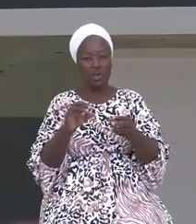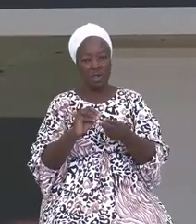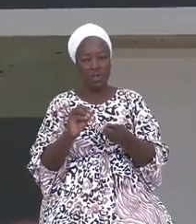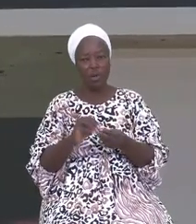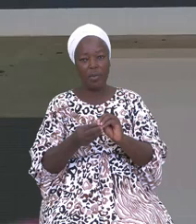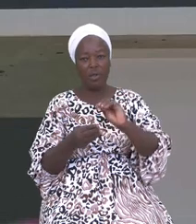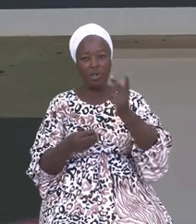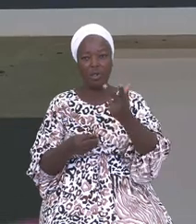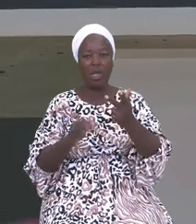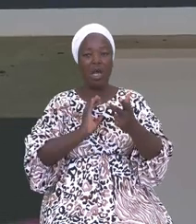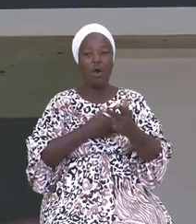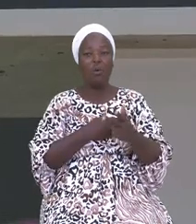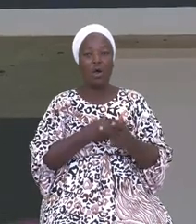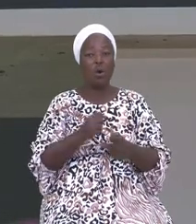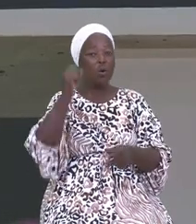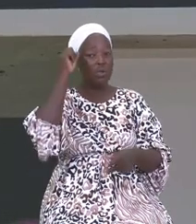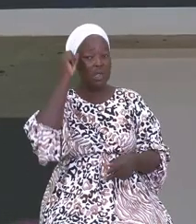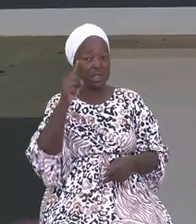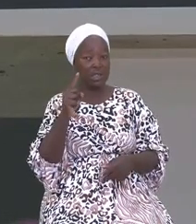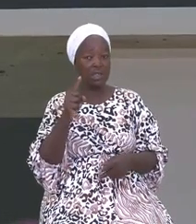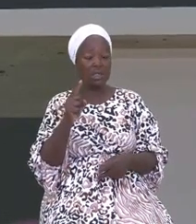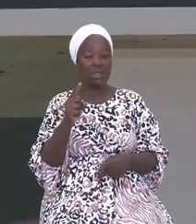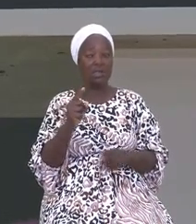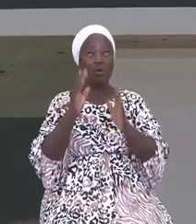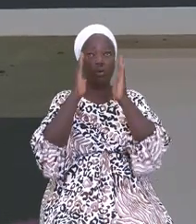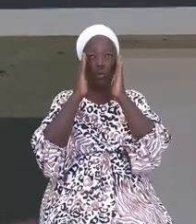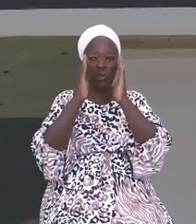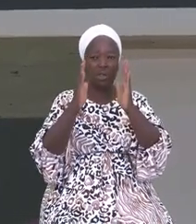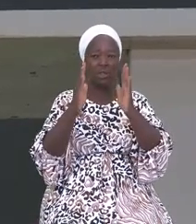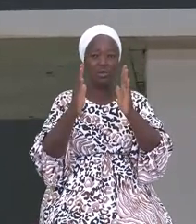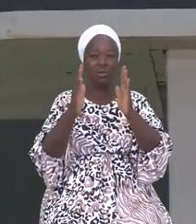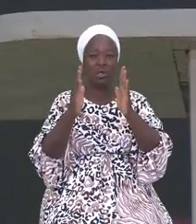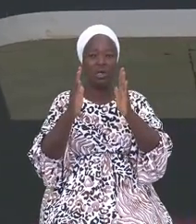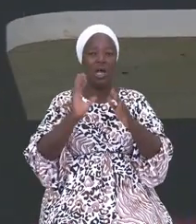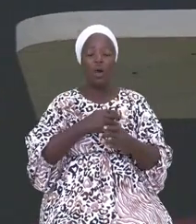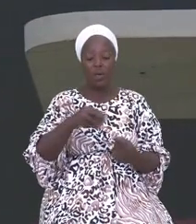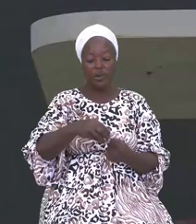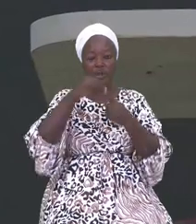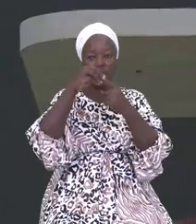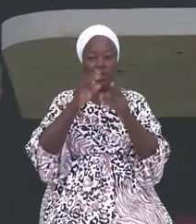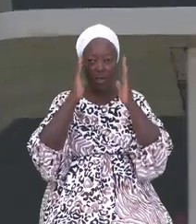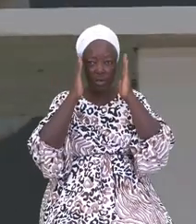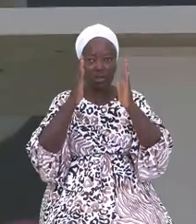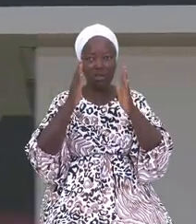our distinct consecration, commitment as God's people.